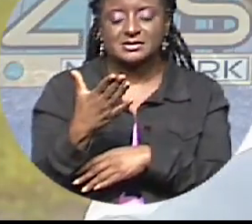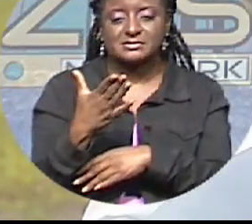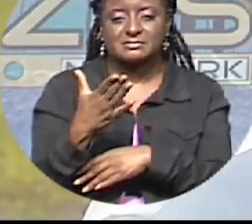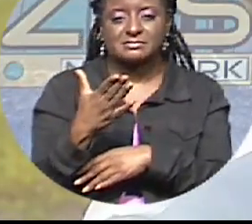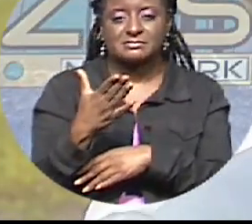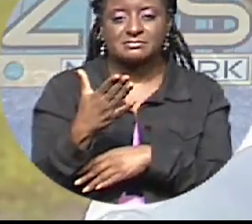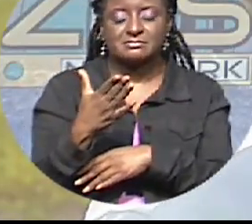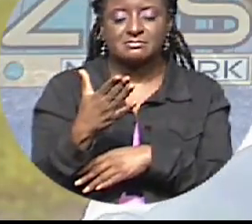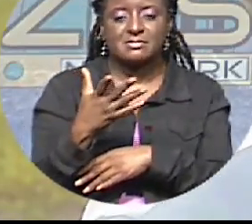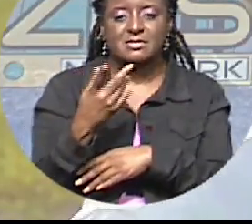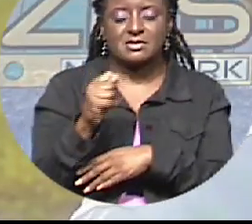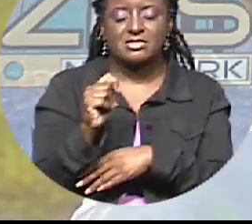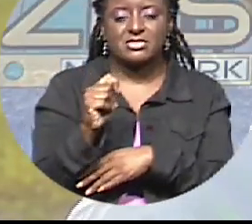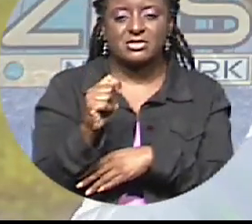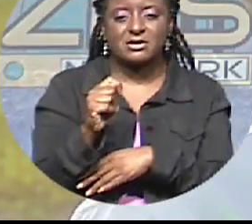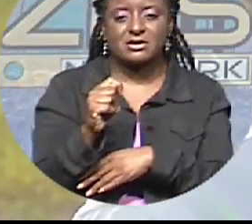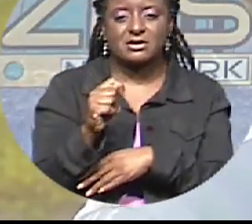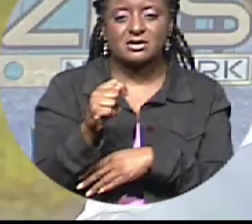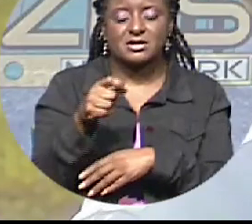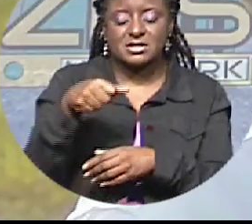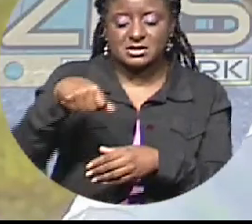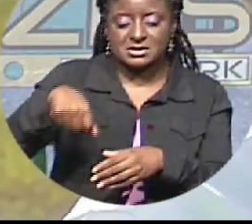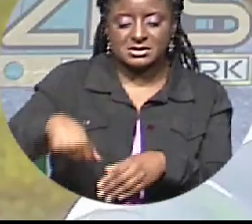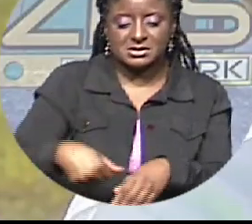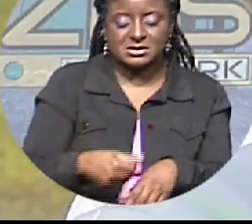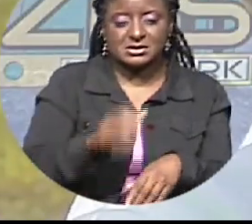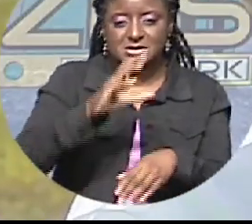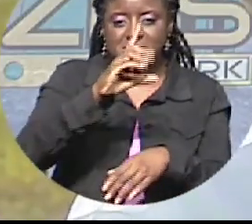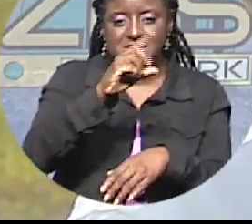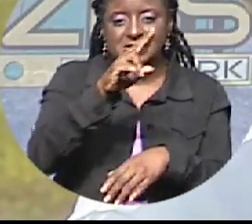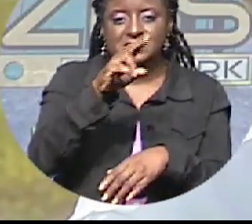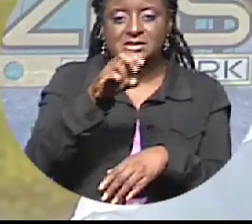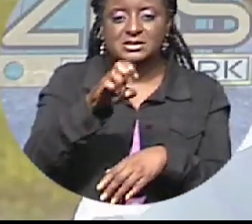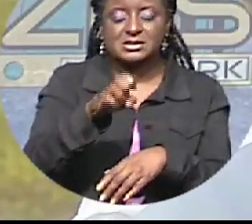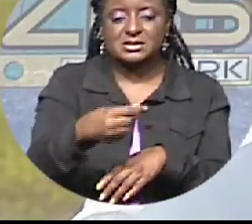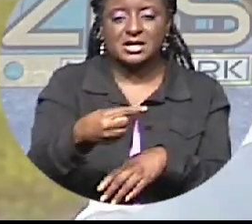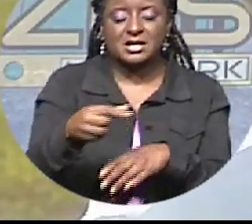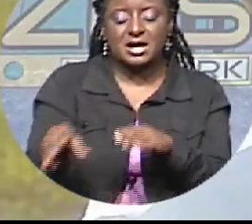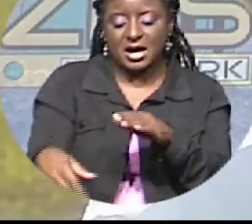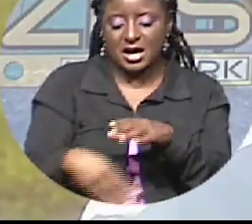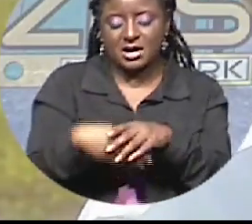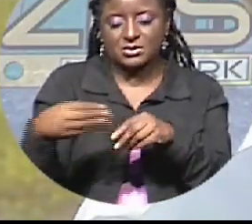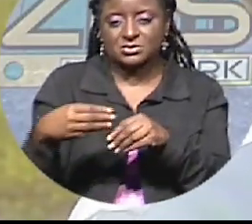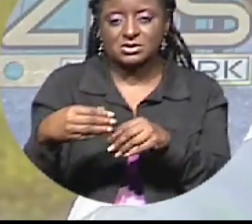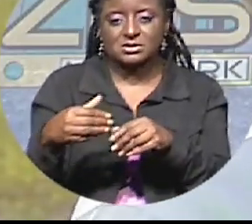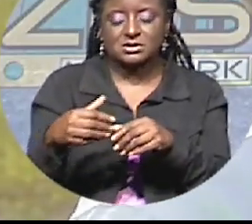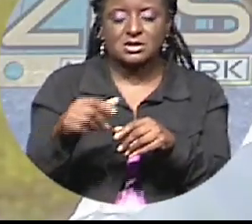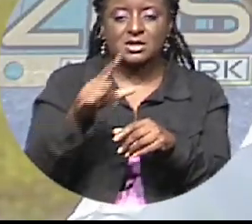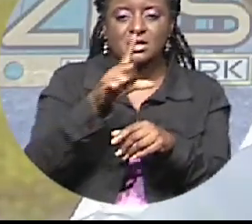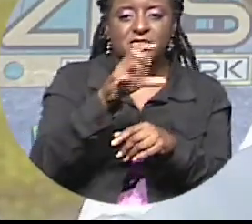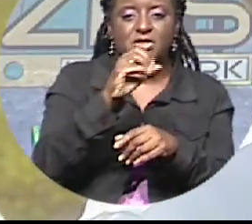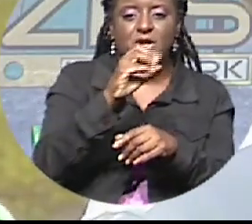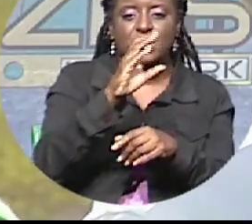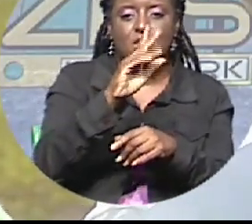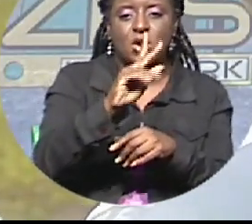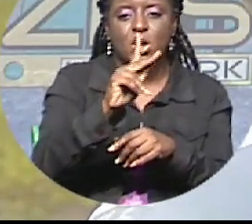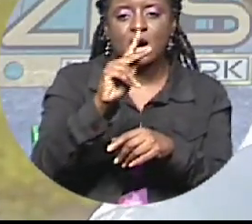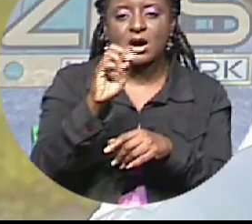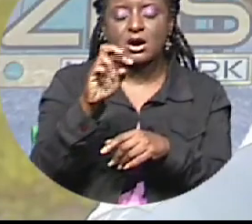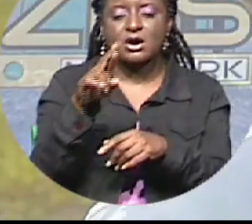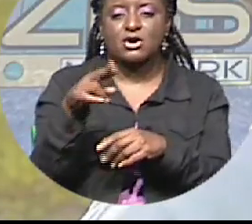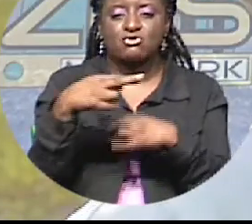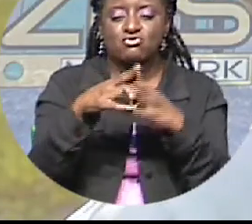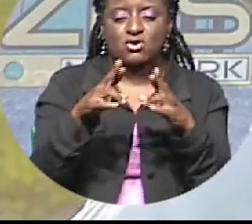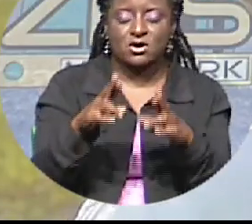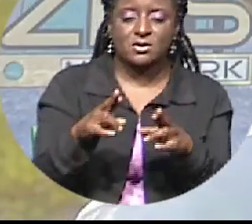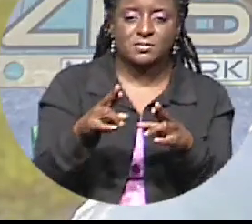dugouts under the stadium itself, or the grandstand itself will be outfitted with the different rooms, locker rooms, and the whole 9